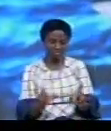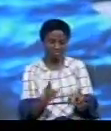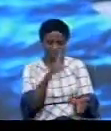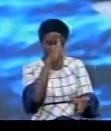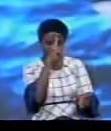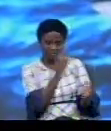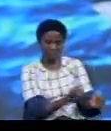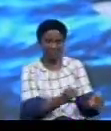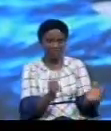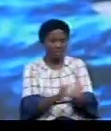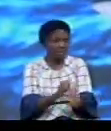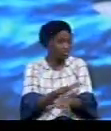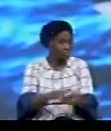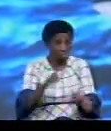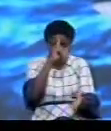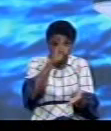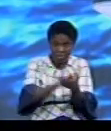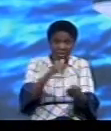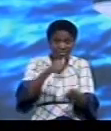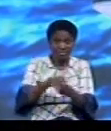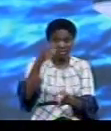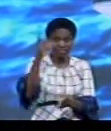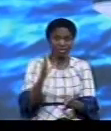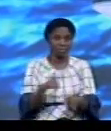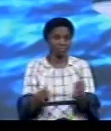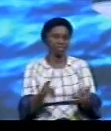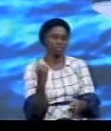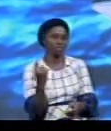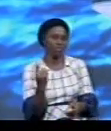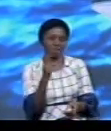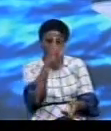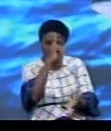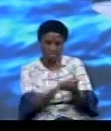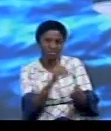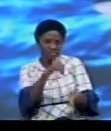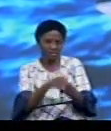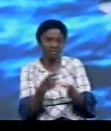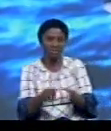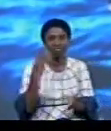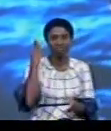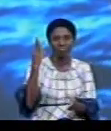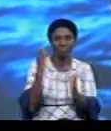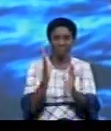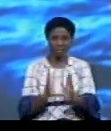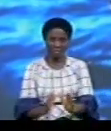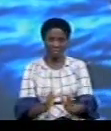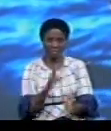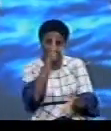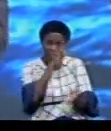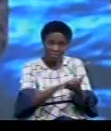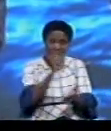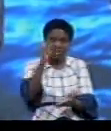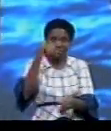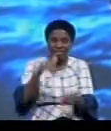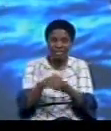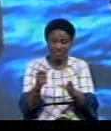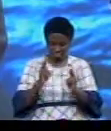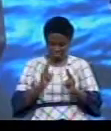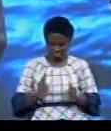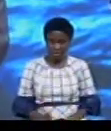not believe in God, but believes in the pastor. Believes in the